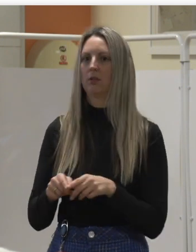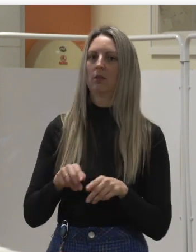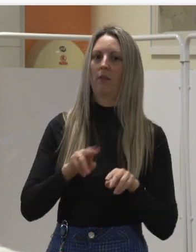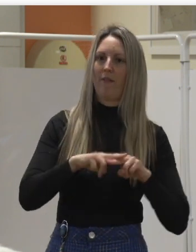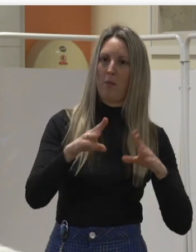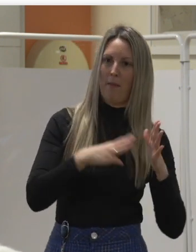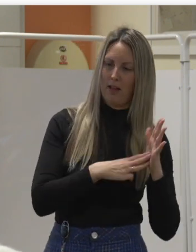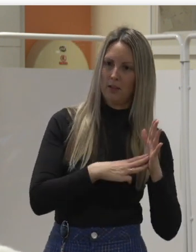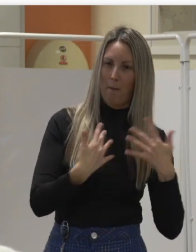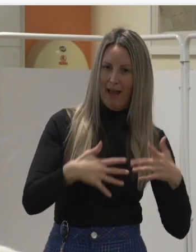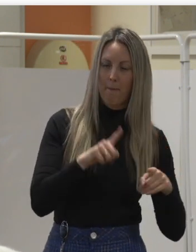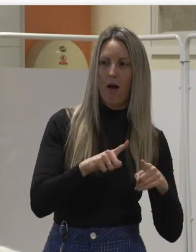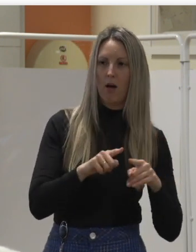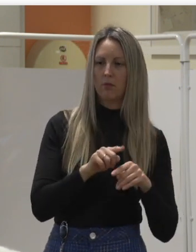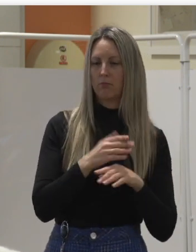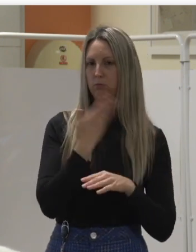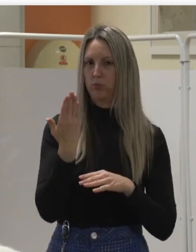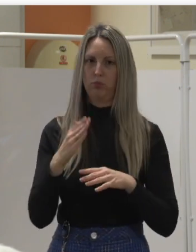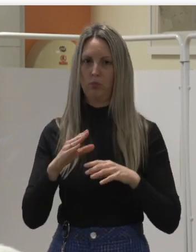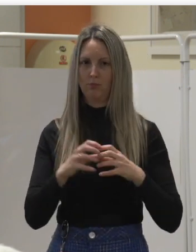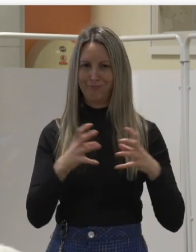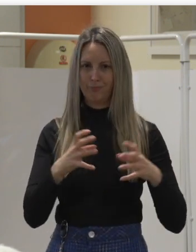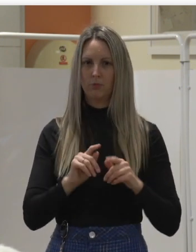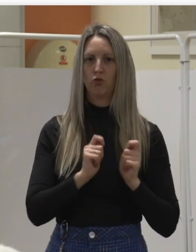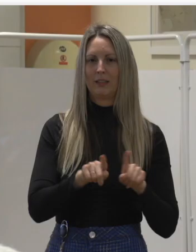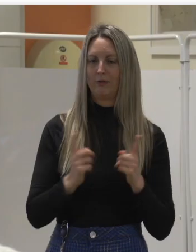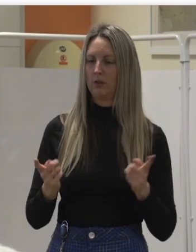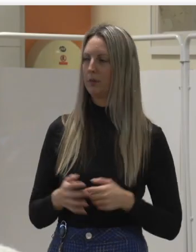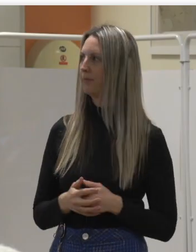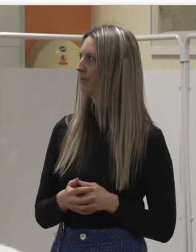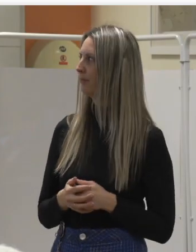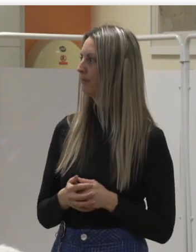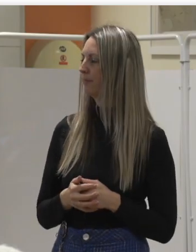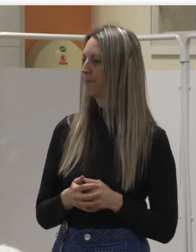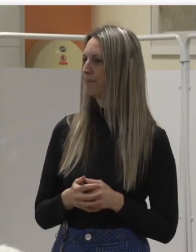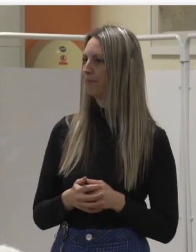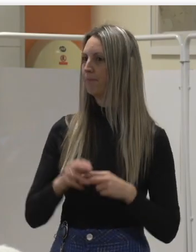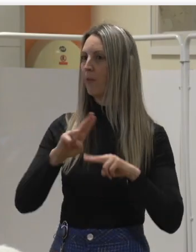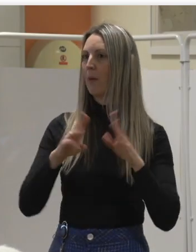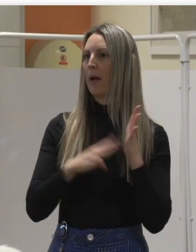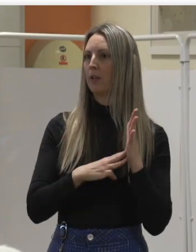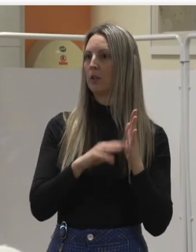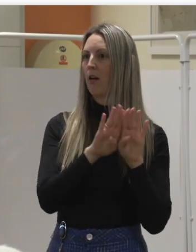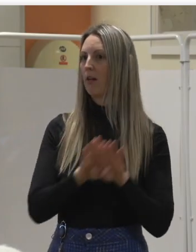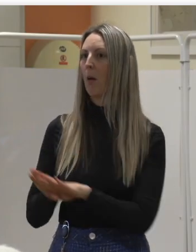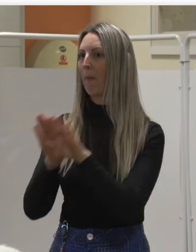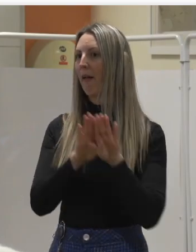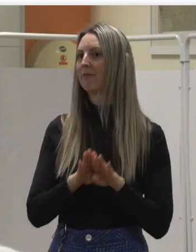So it's common in women. You may see that there are more women in this audience compared to